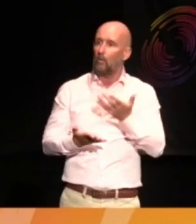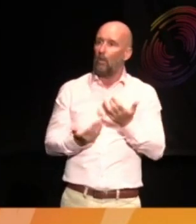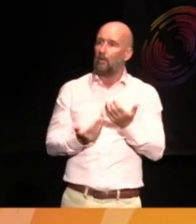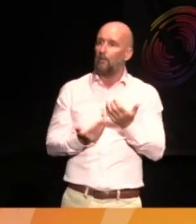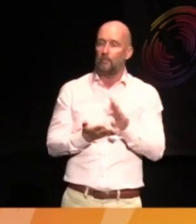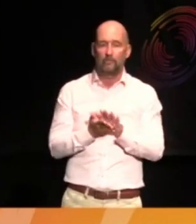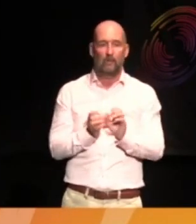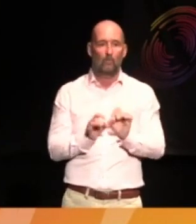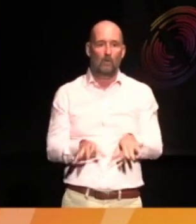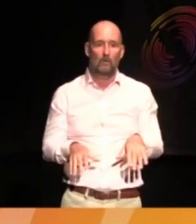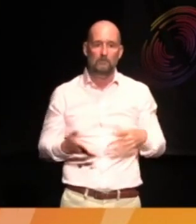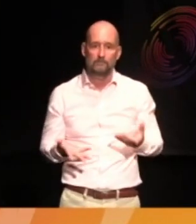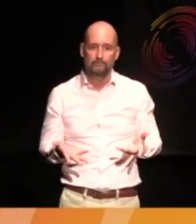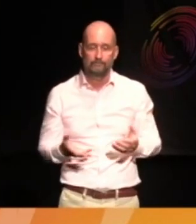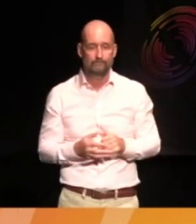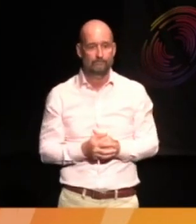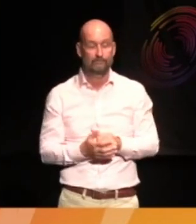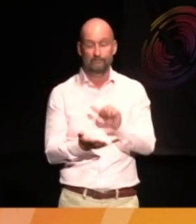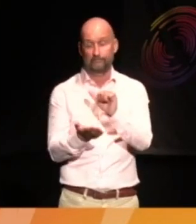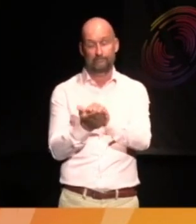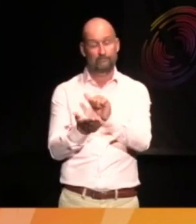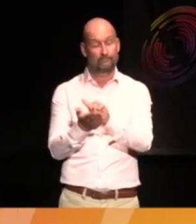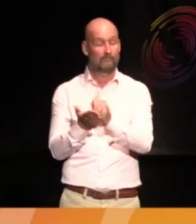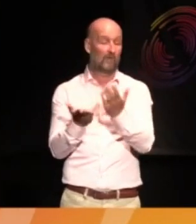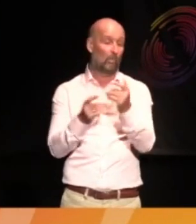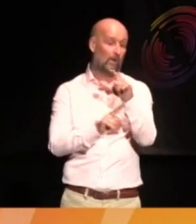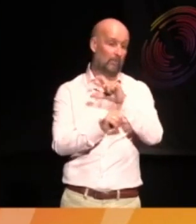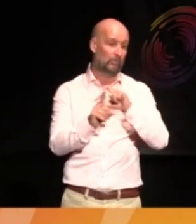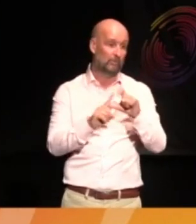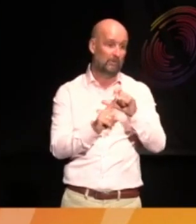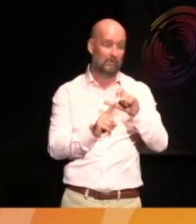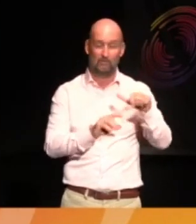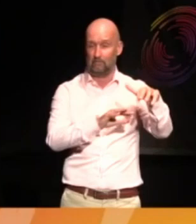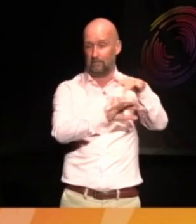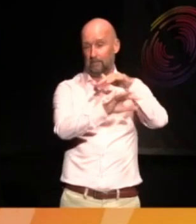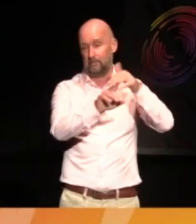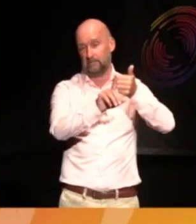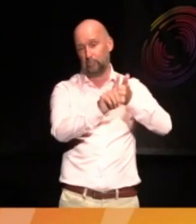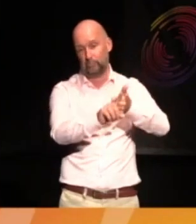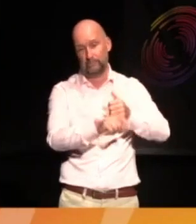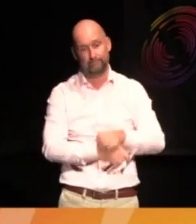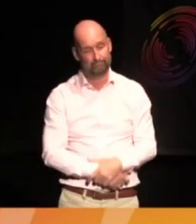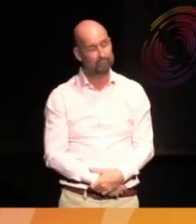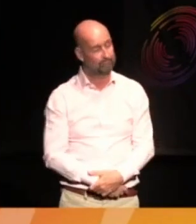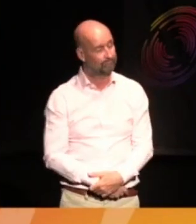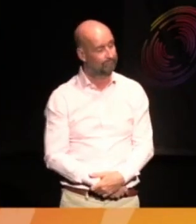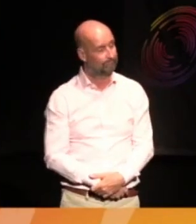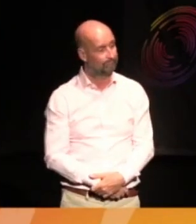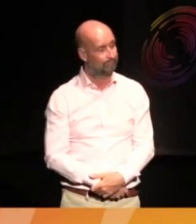Yeah, welcome community, very clearly, Absolutely, very the important. spirit needs to be there. Yeah.